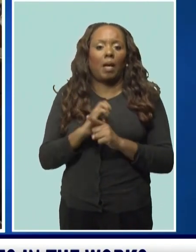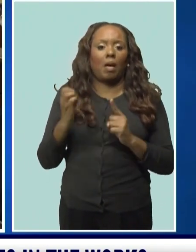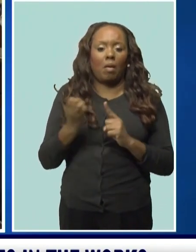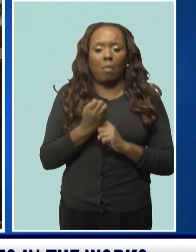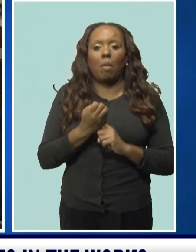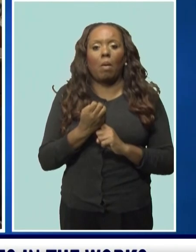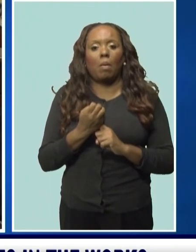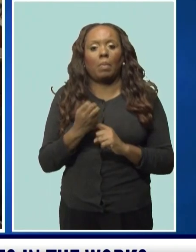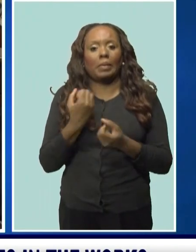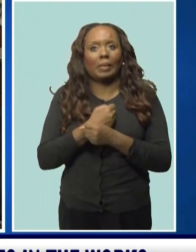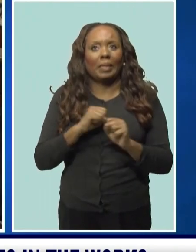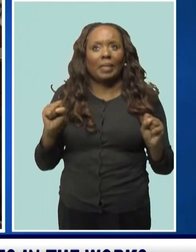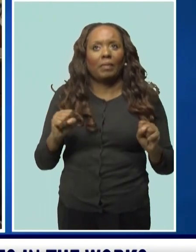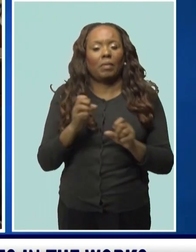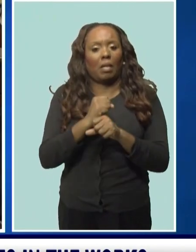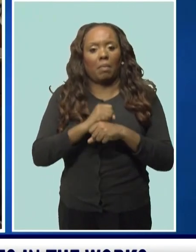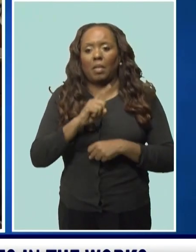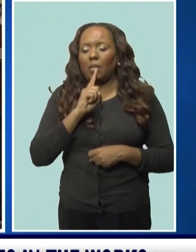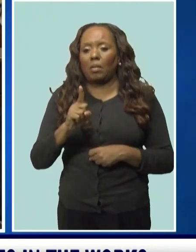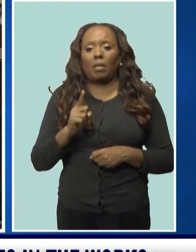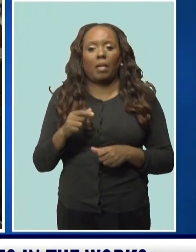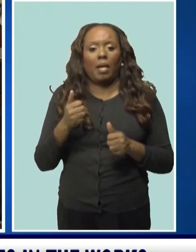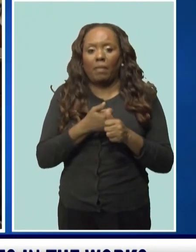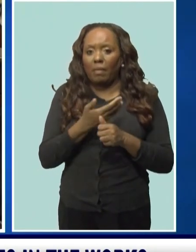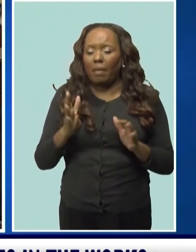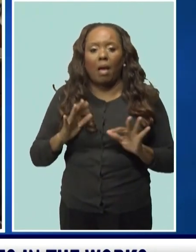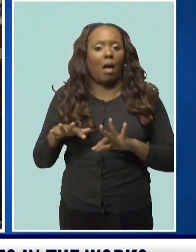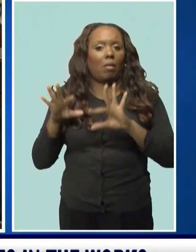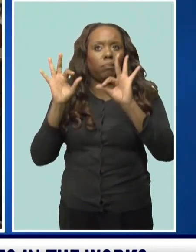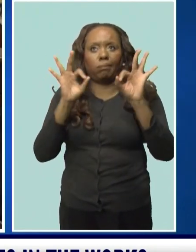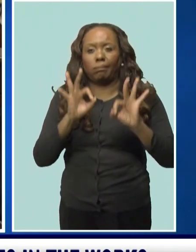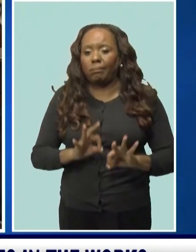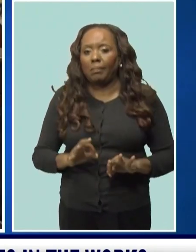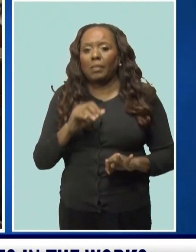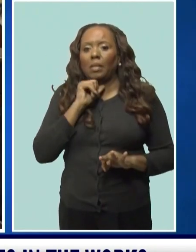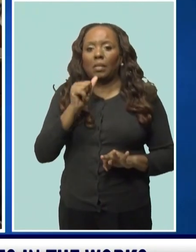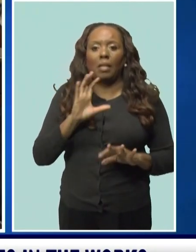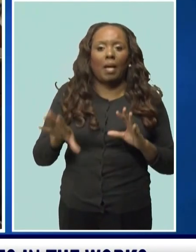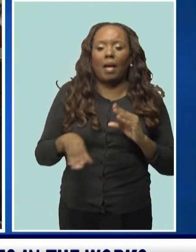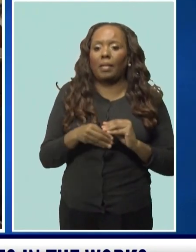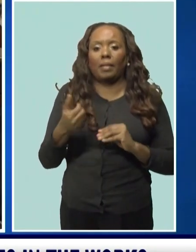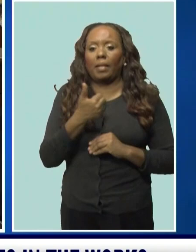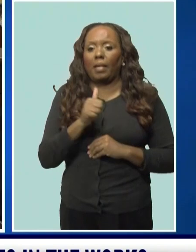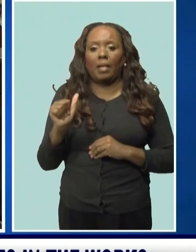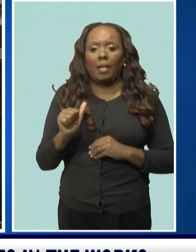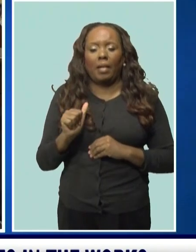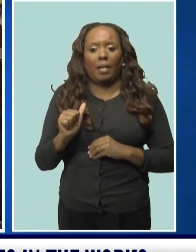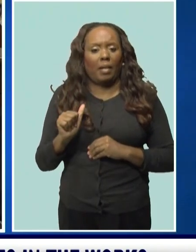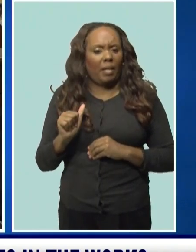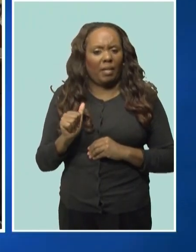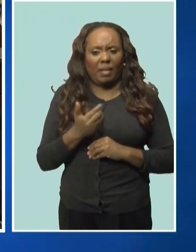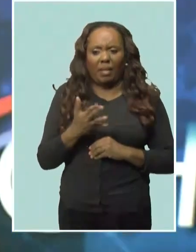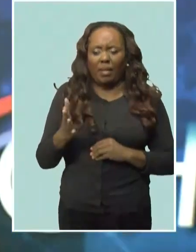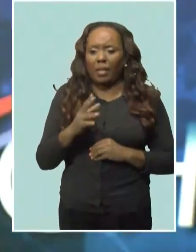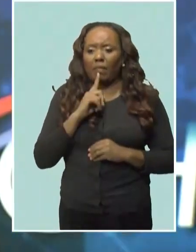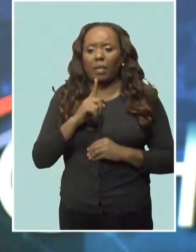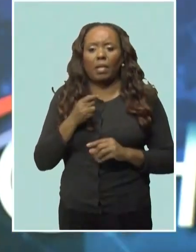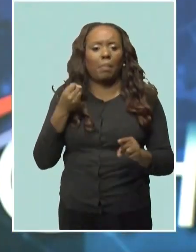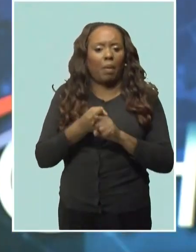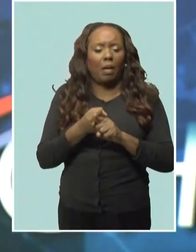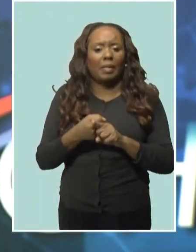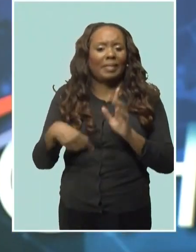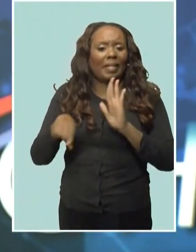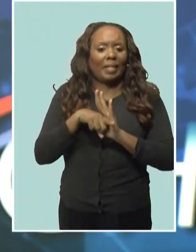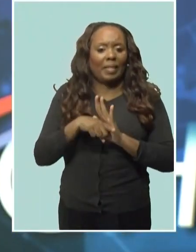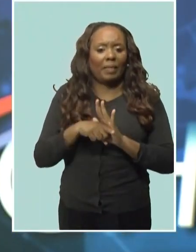that we are operating without adding any additional greenhouse gases to the atmosphere. We'll take a